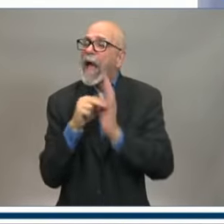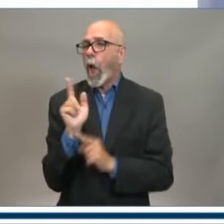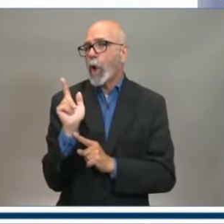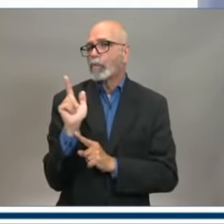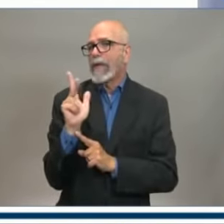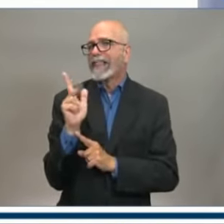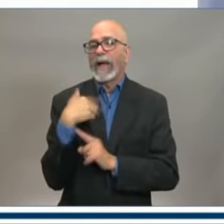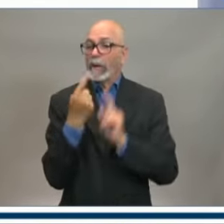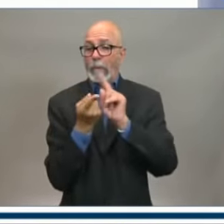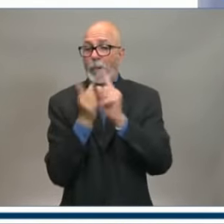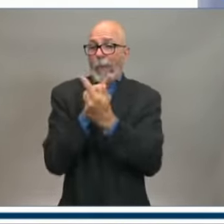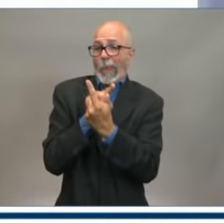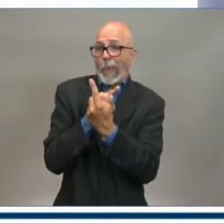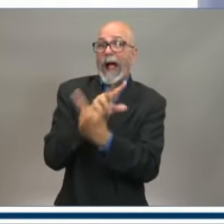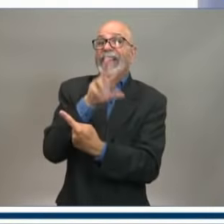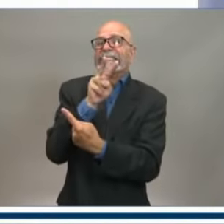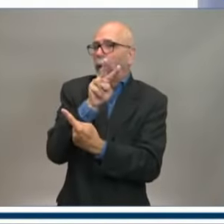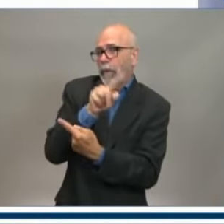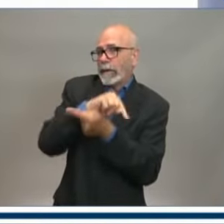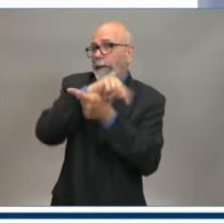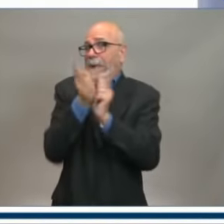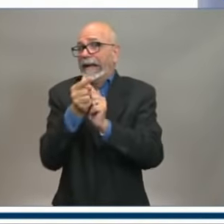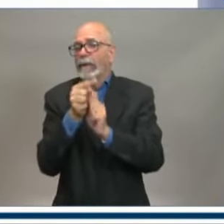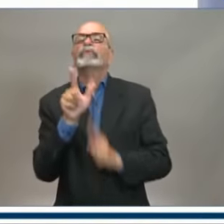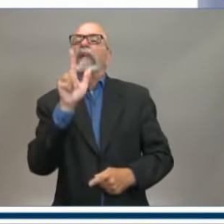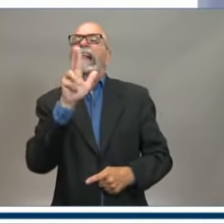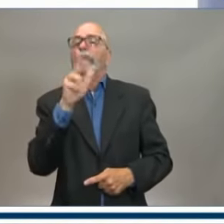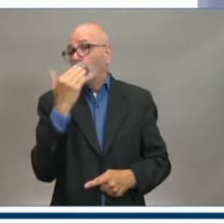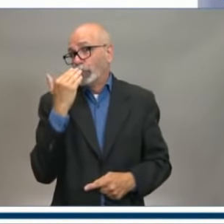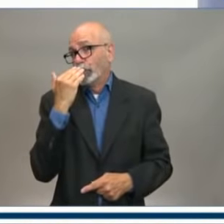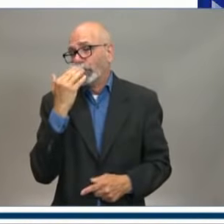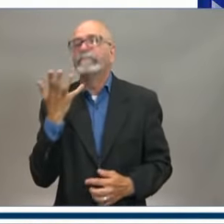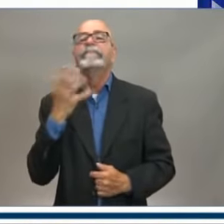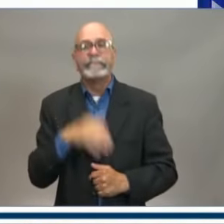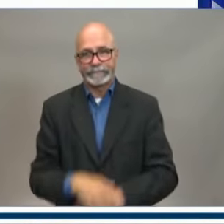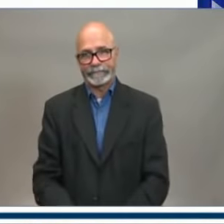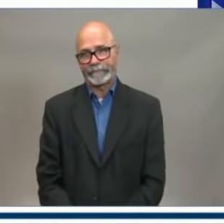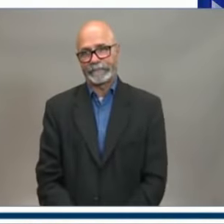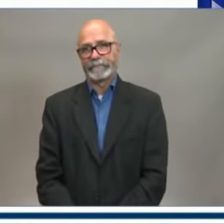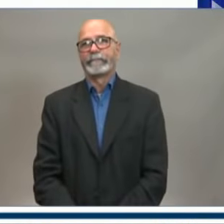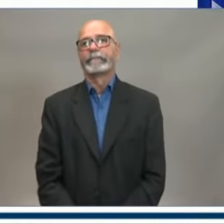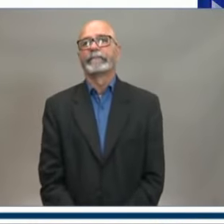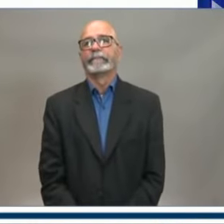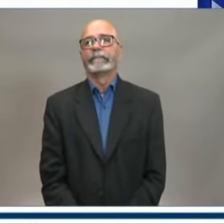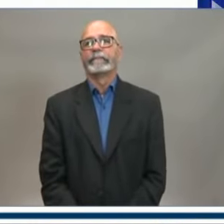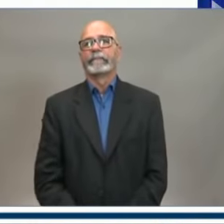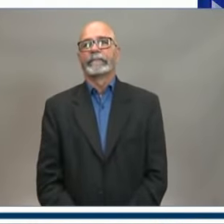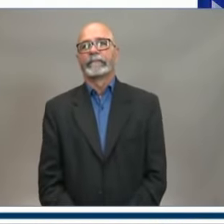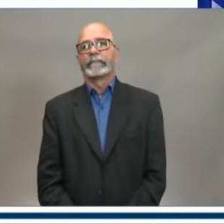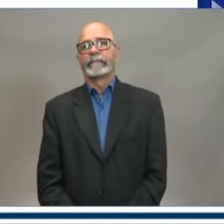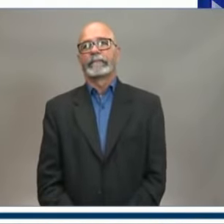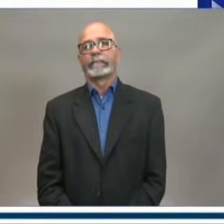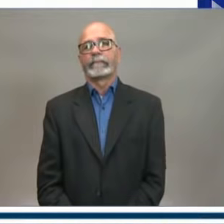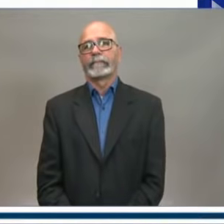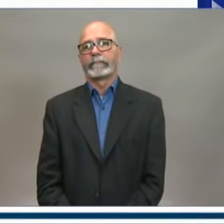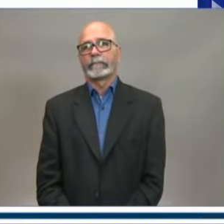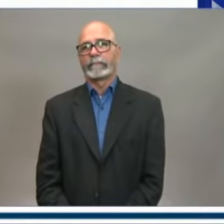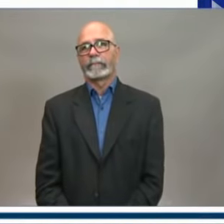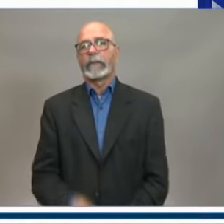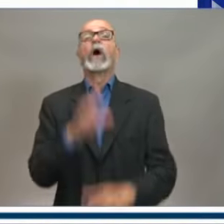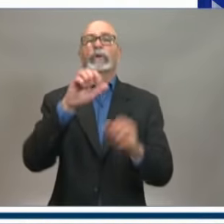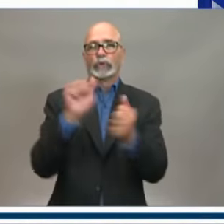care partners to see what their capacity is. Thanks, Premier. Next question will go to Stuart Peddle with the Chronicle Herald.